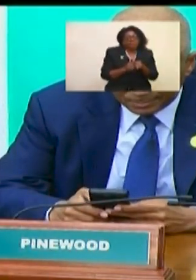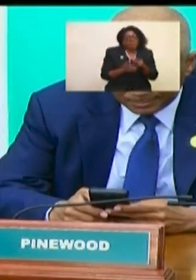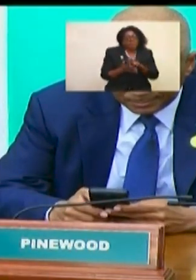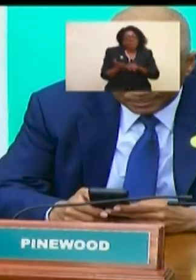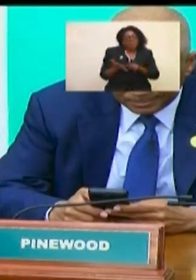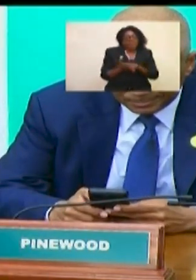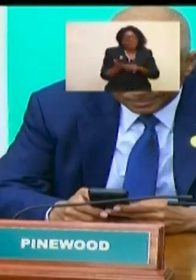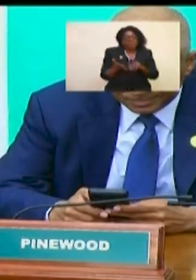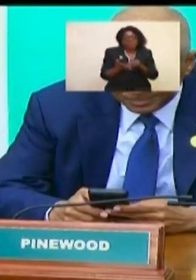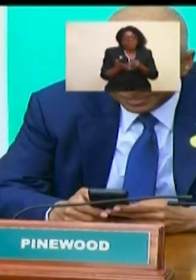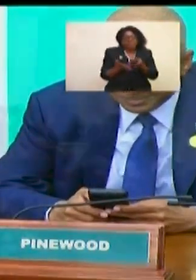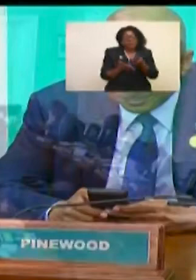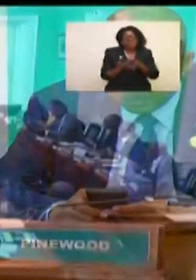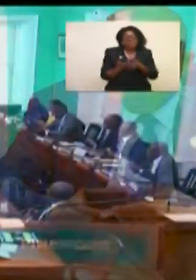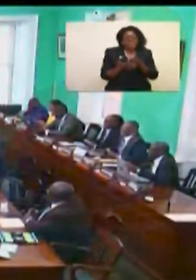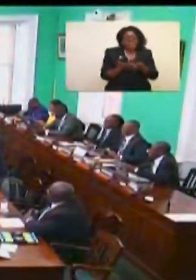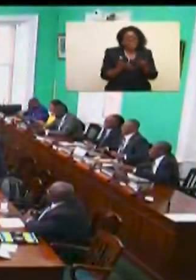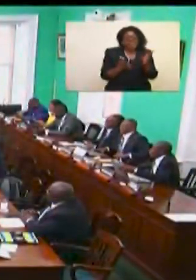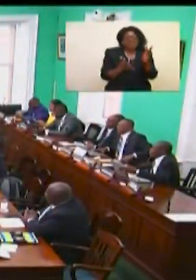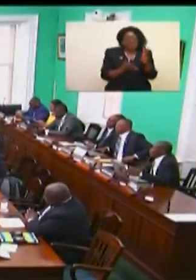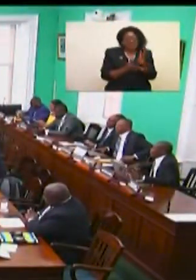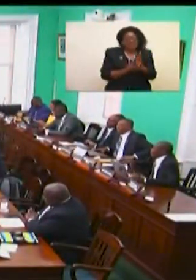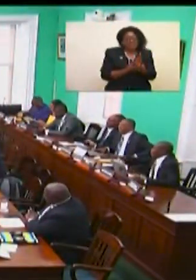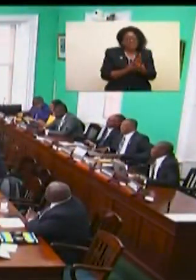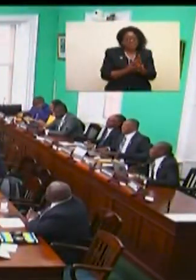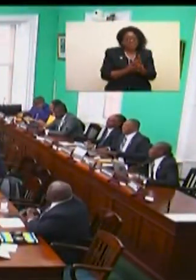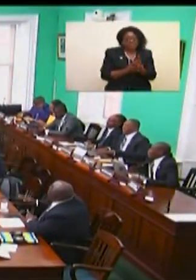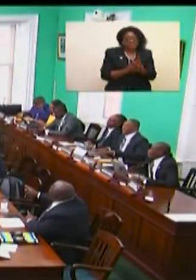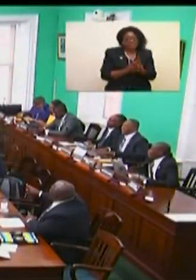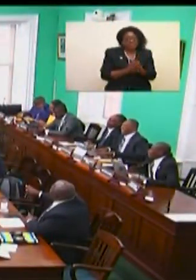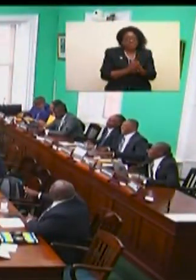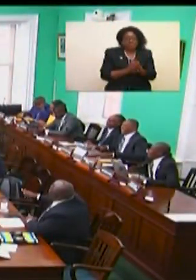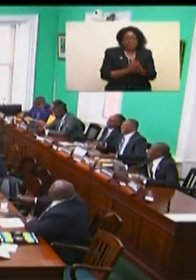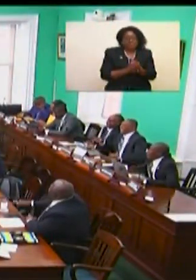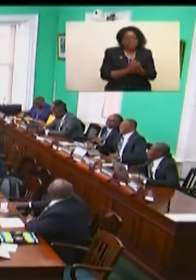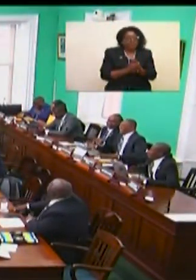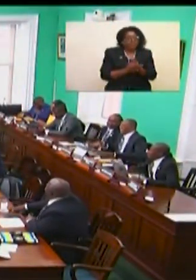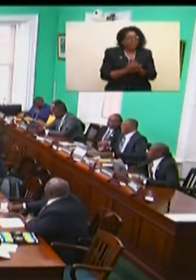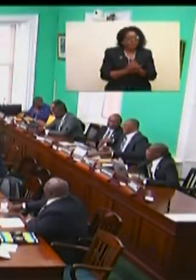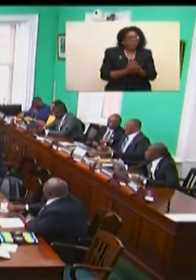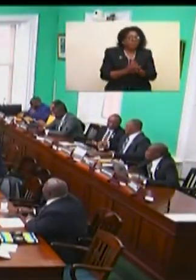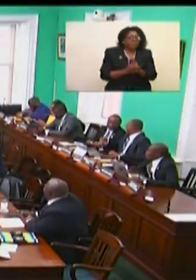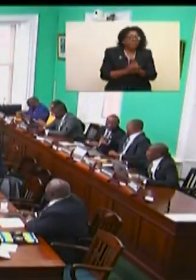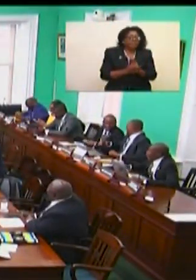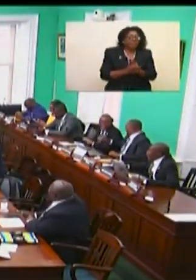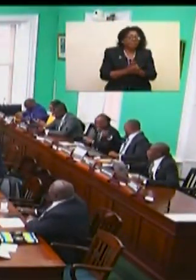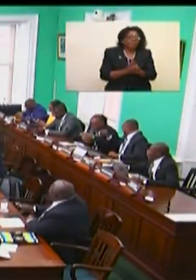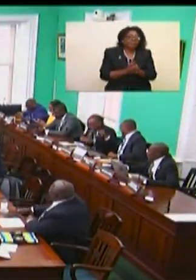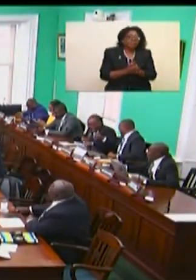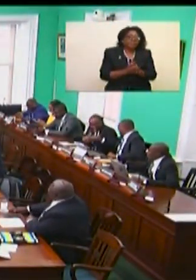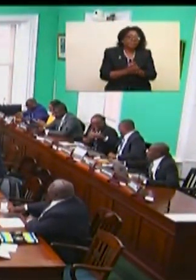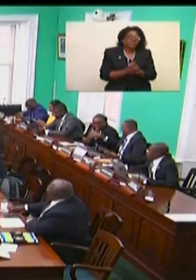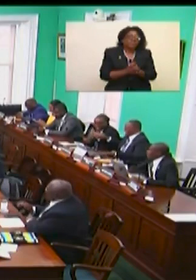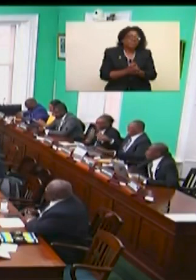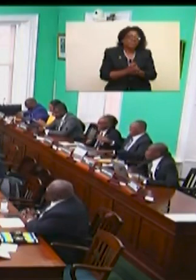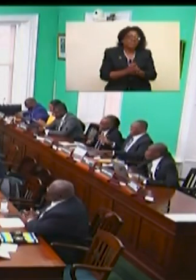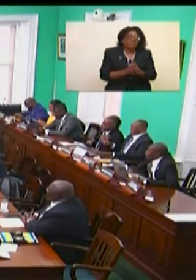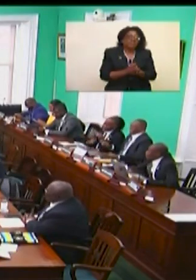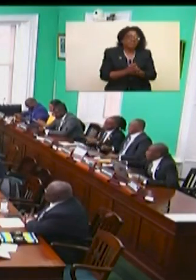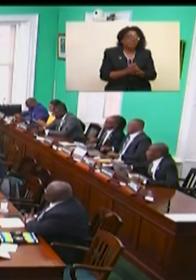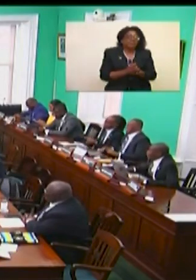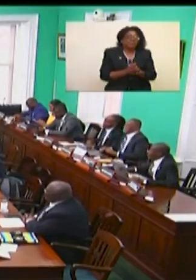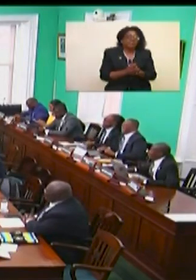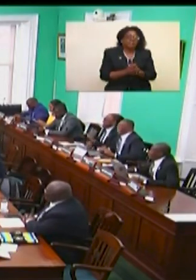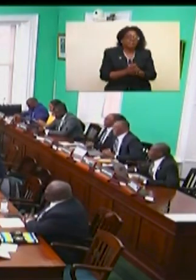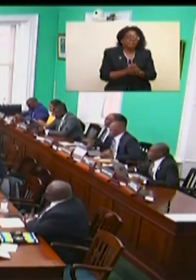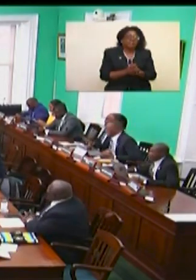Now let me read page 6. You don't agree? All right, sit down now. All right. Okay. Well, let you and I agree. All